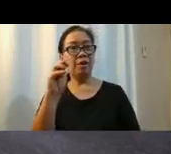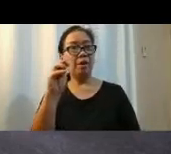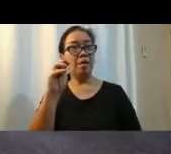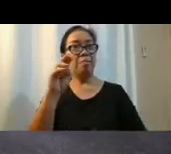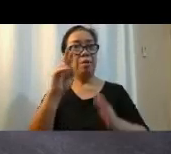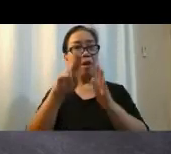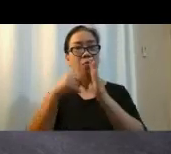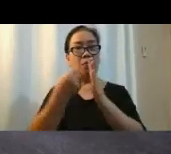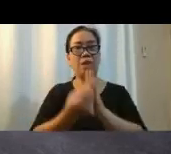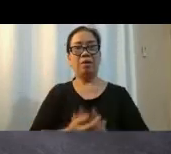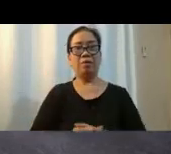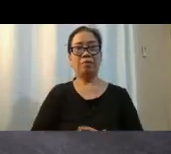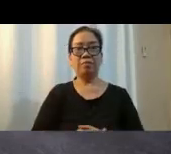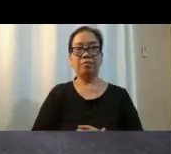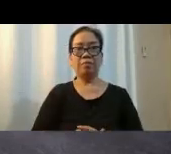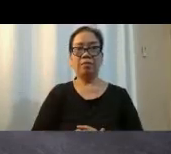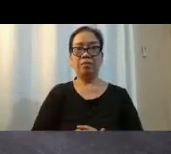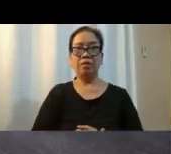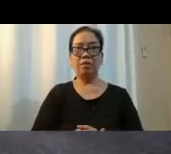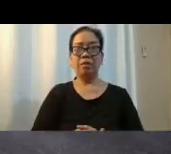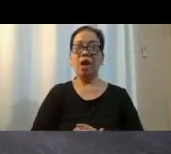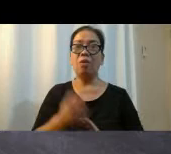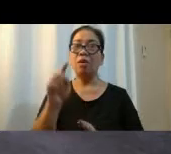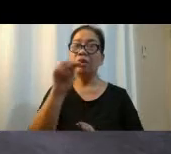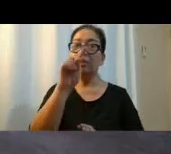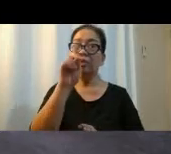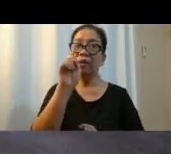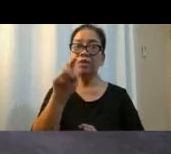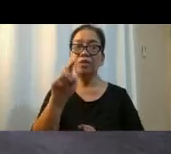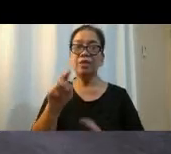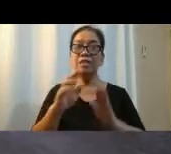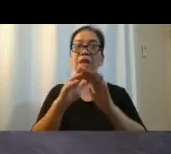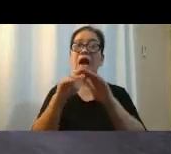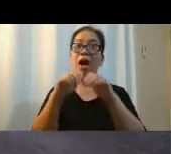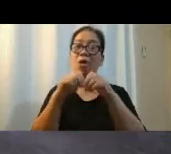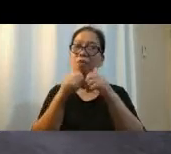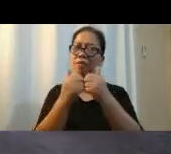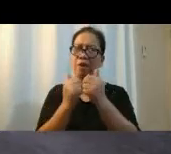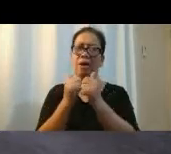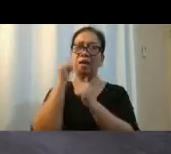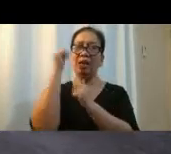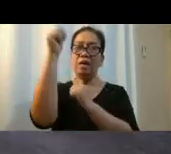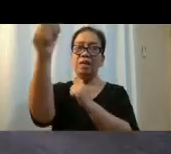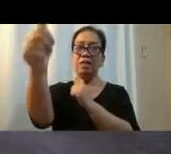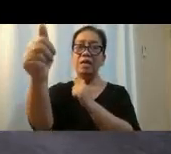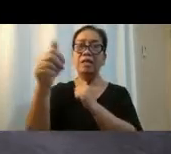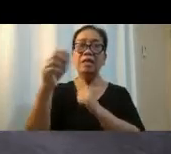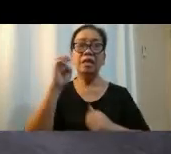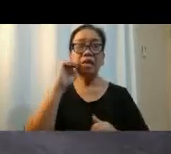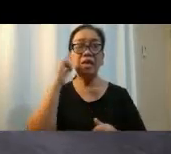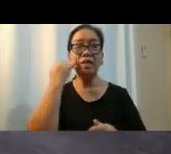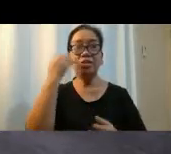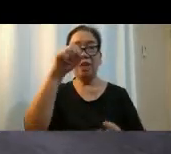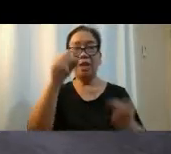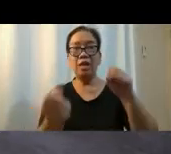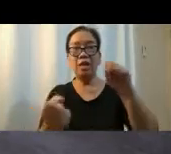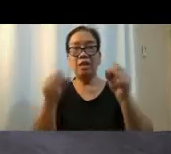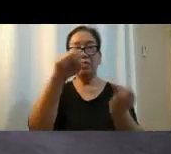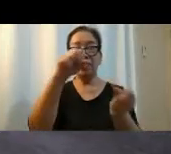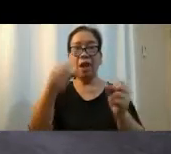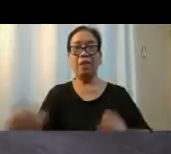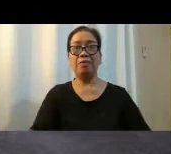kilometers per hour. Now, the question is, how far did